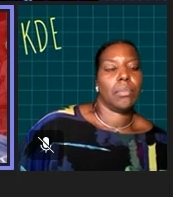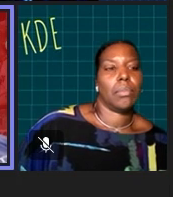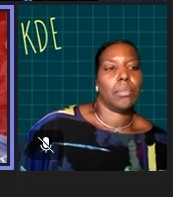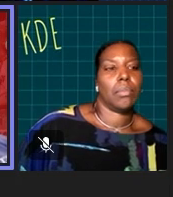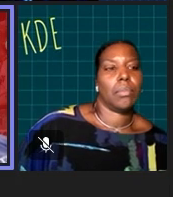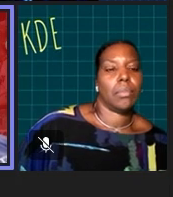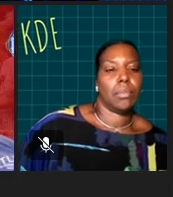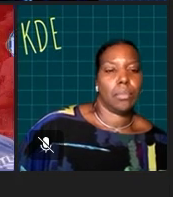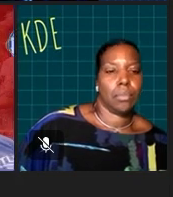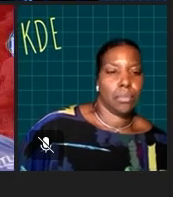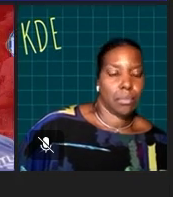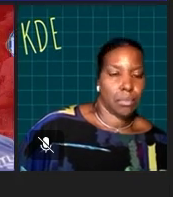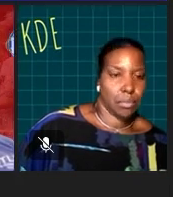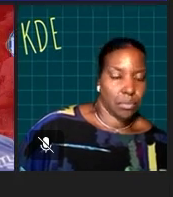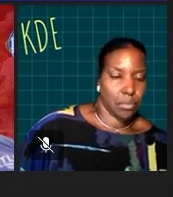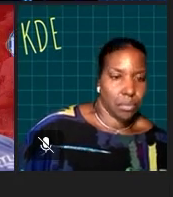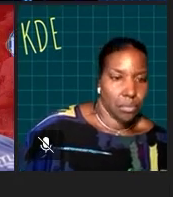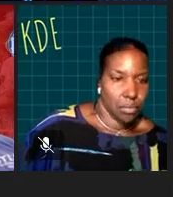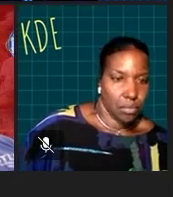sites connected yet.